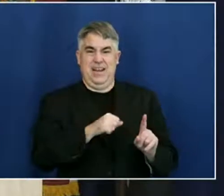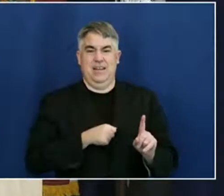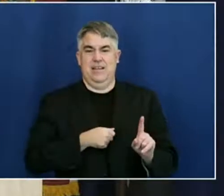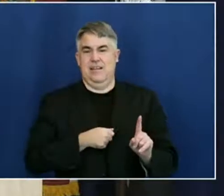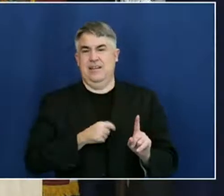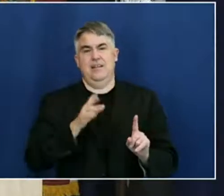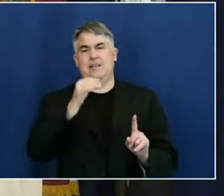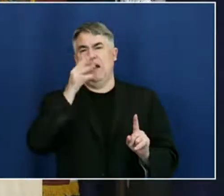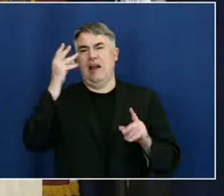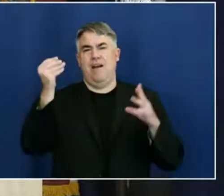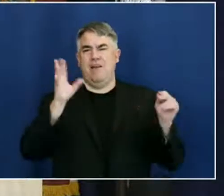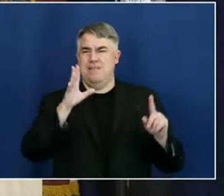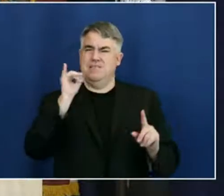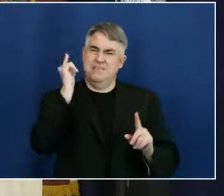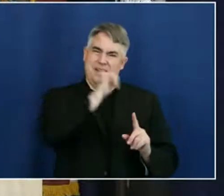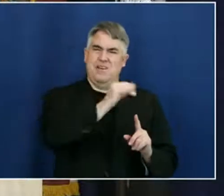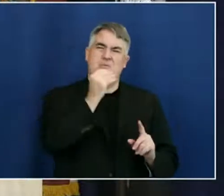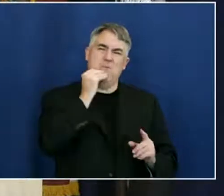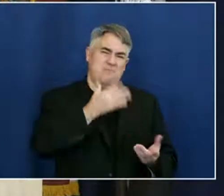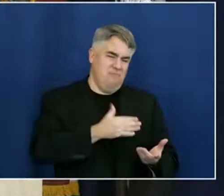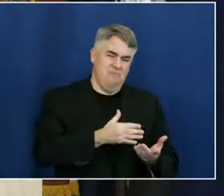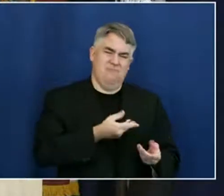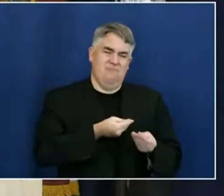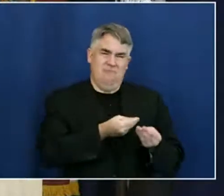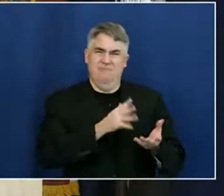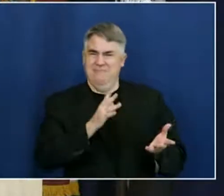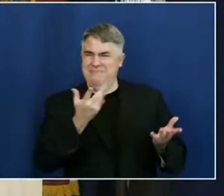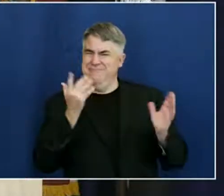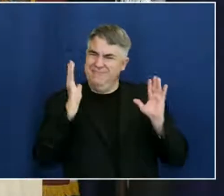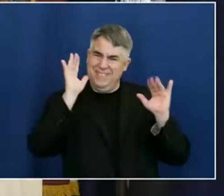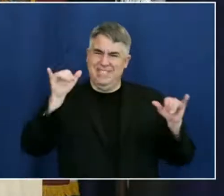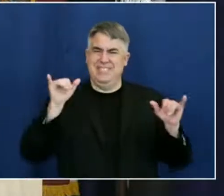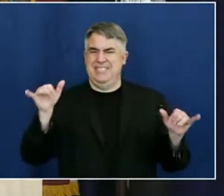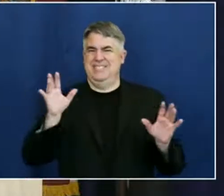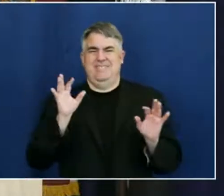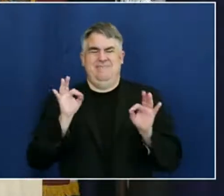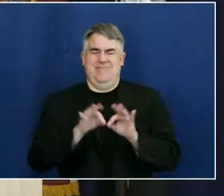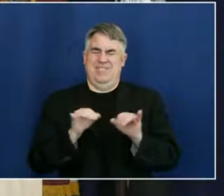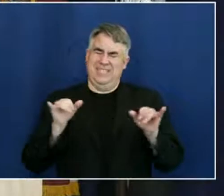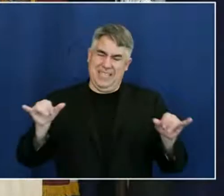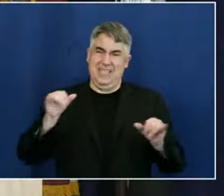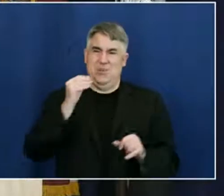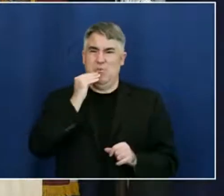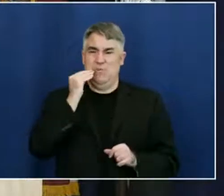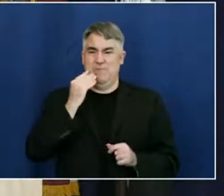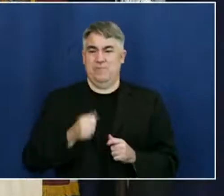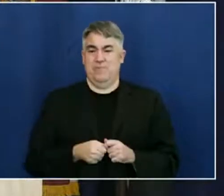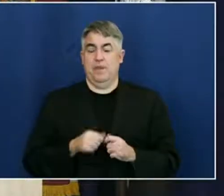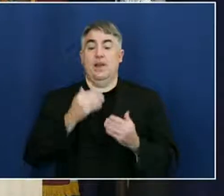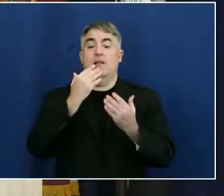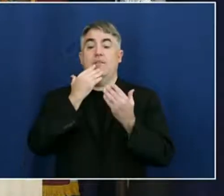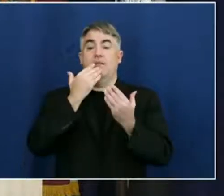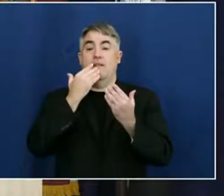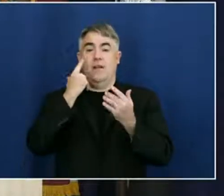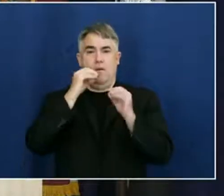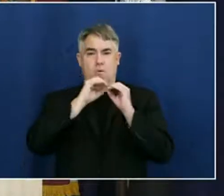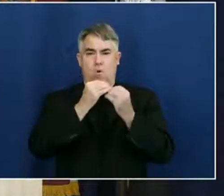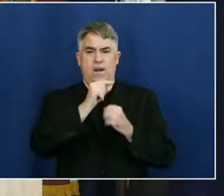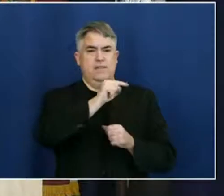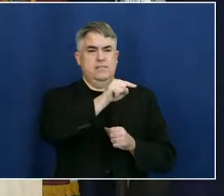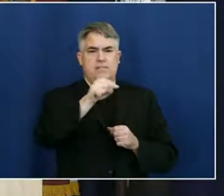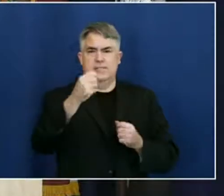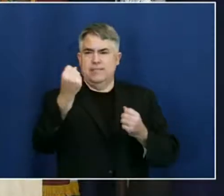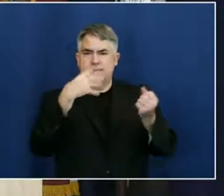make sure that you stay protected. And the other thing, last but not least, I want to thank all of the organizations that are coming up with different ideas and ways to making